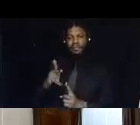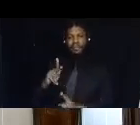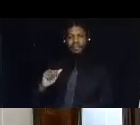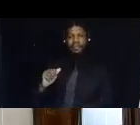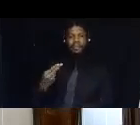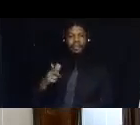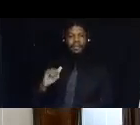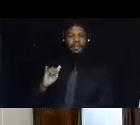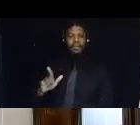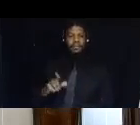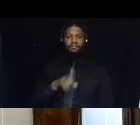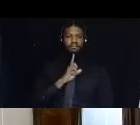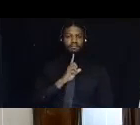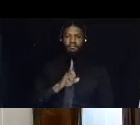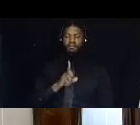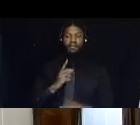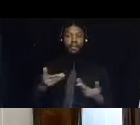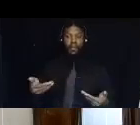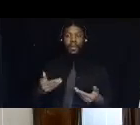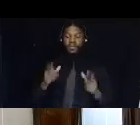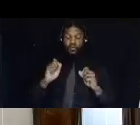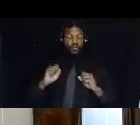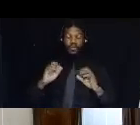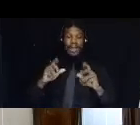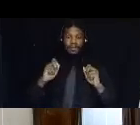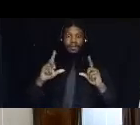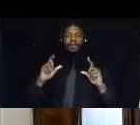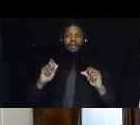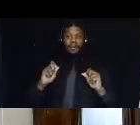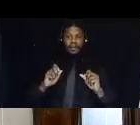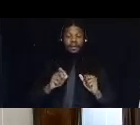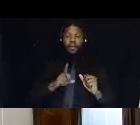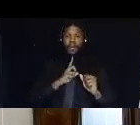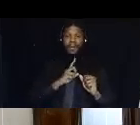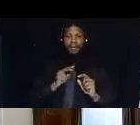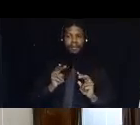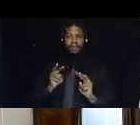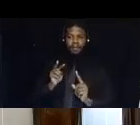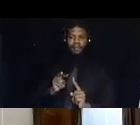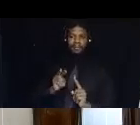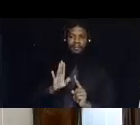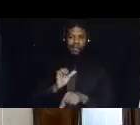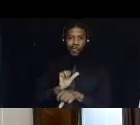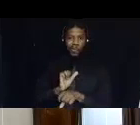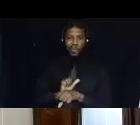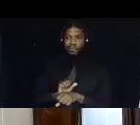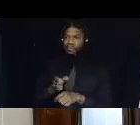surprise. I so directly and immediately felt a kinship in the holistic